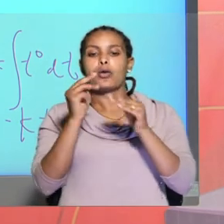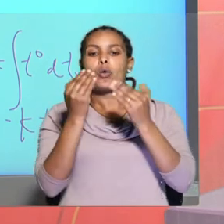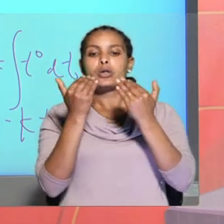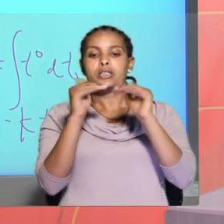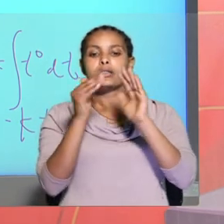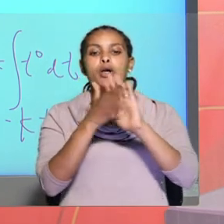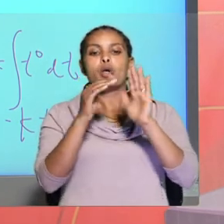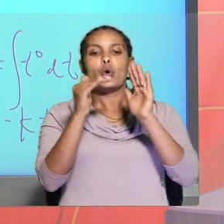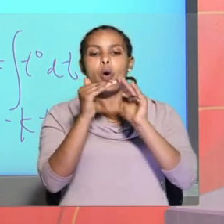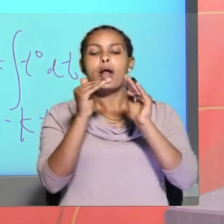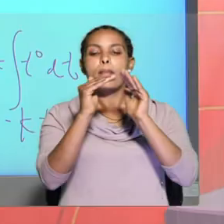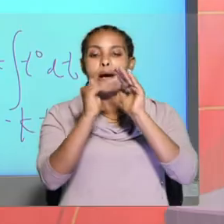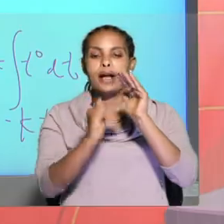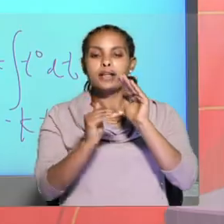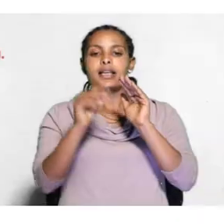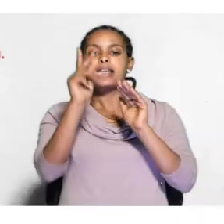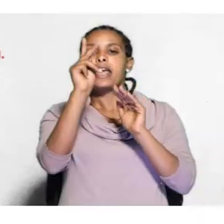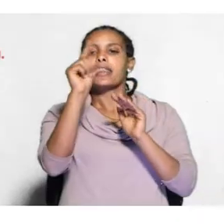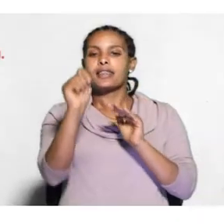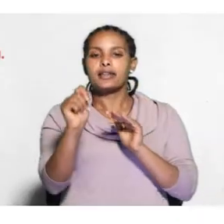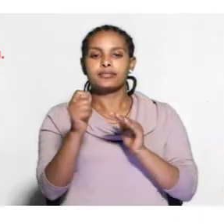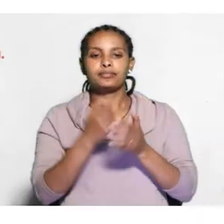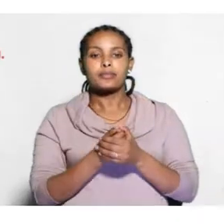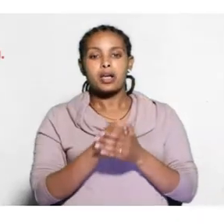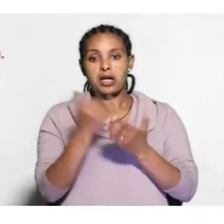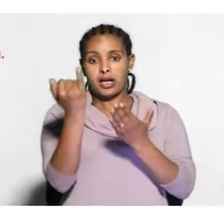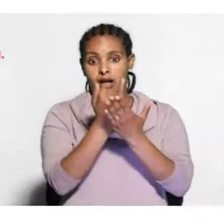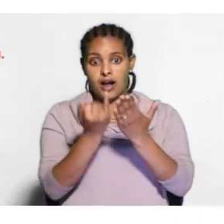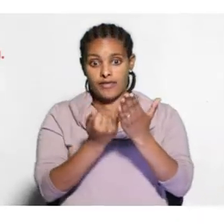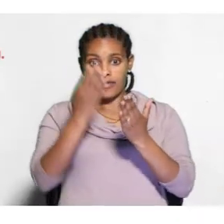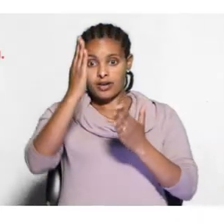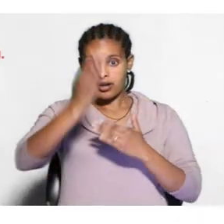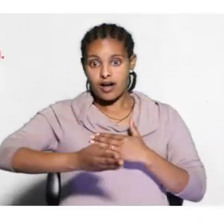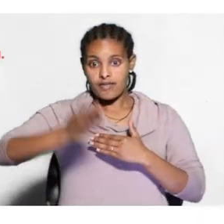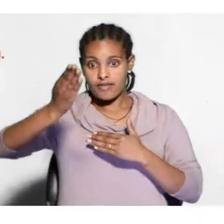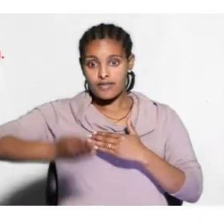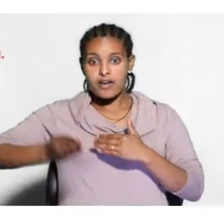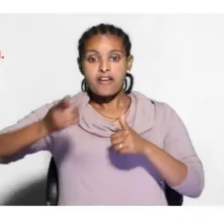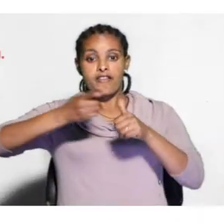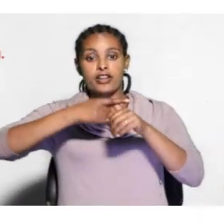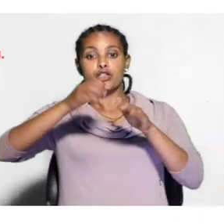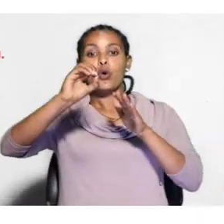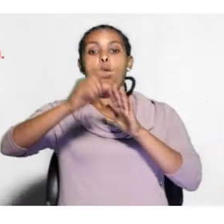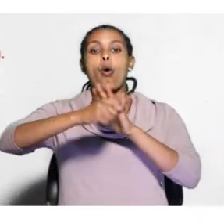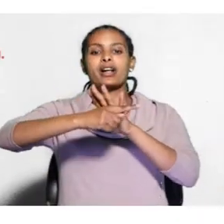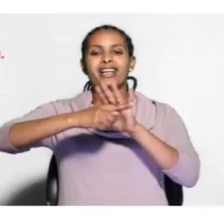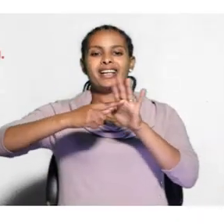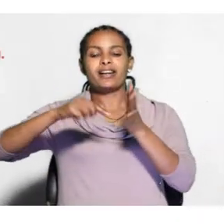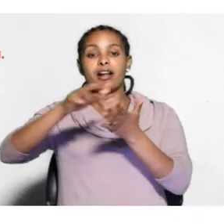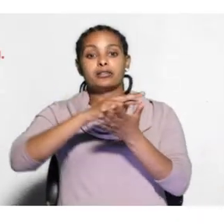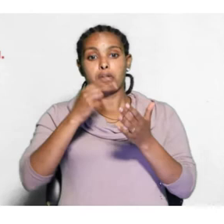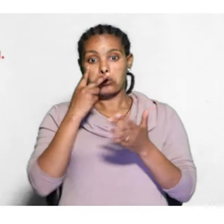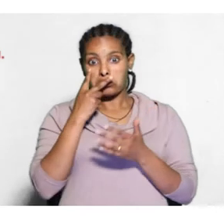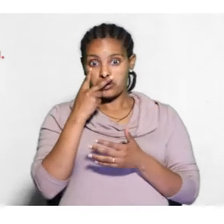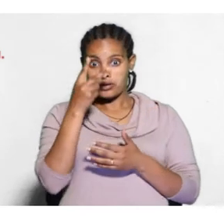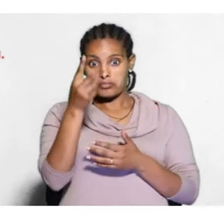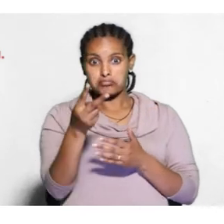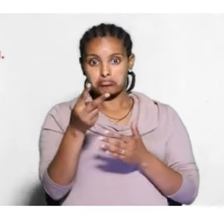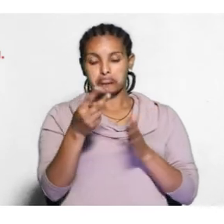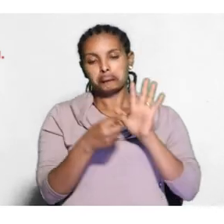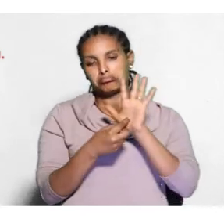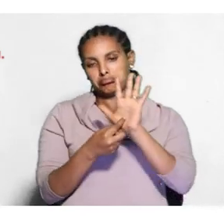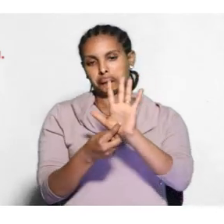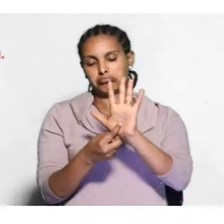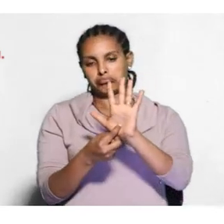equal minus k graphical representation of first order reaction as we said an